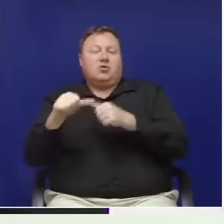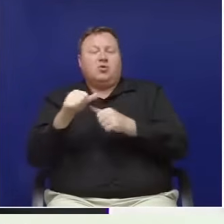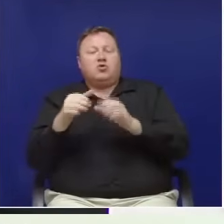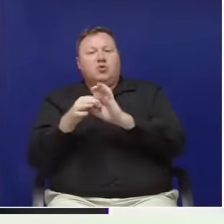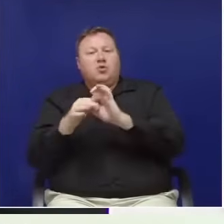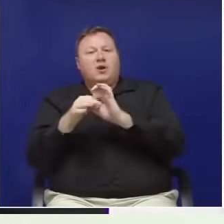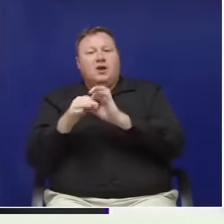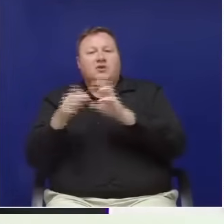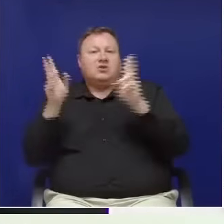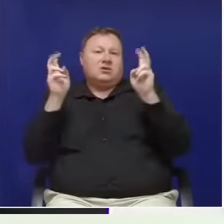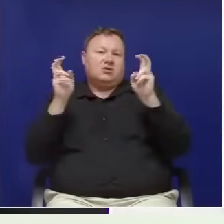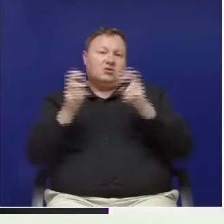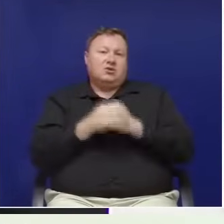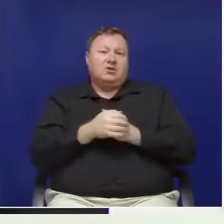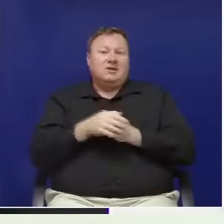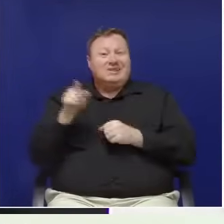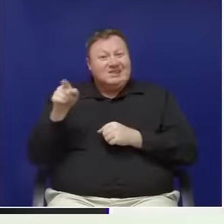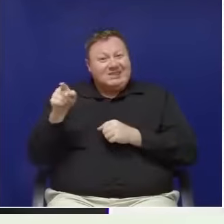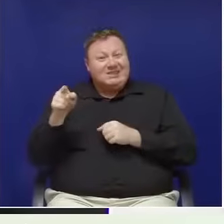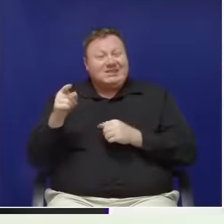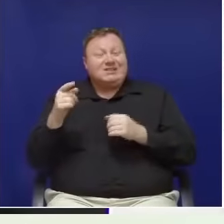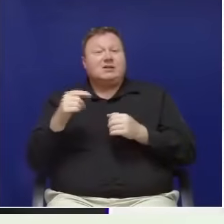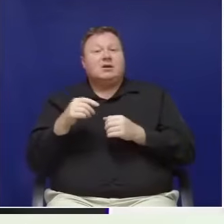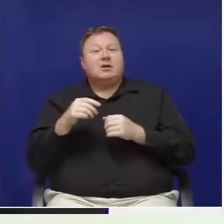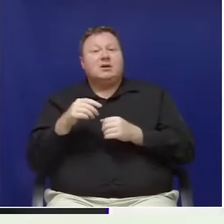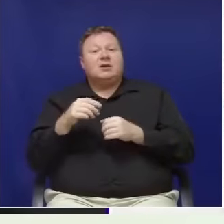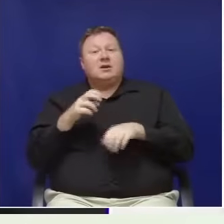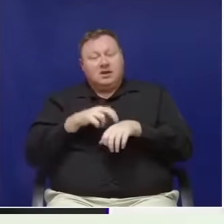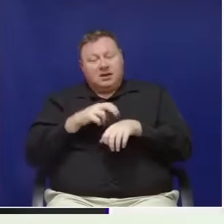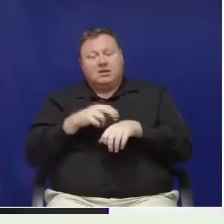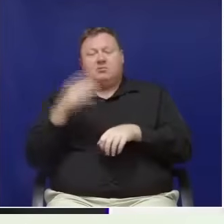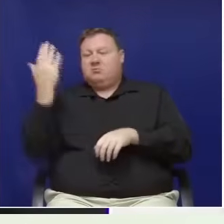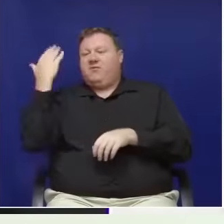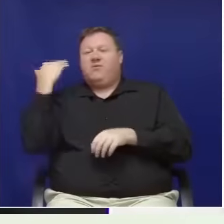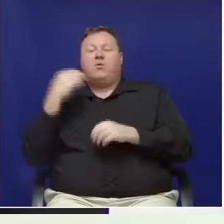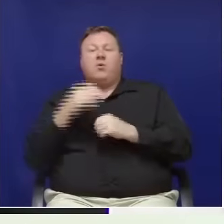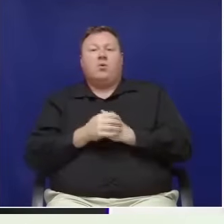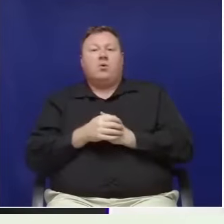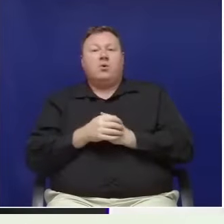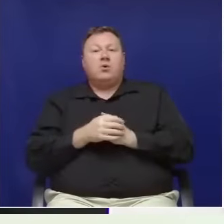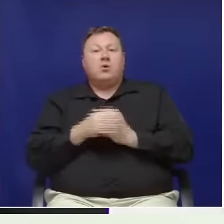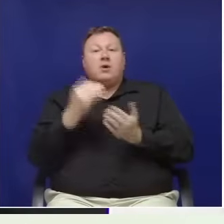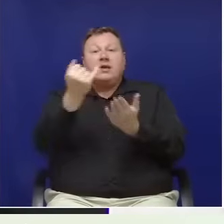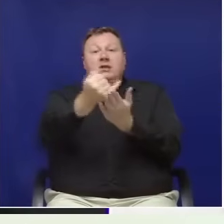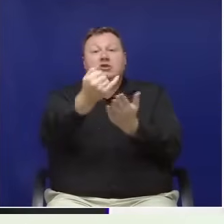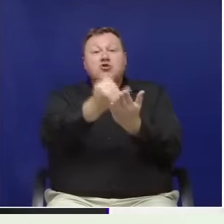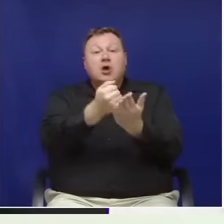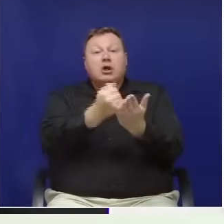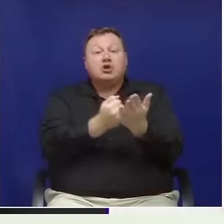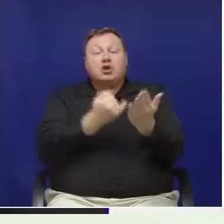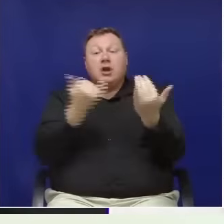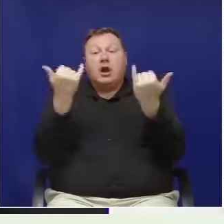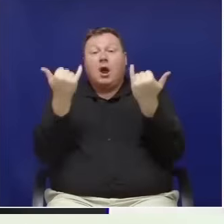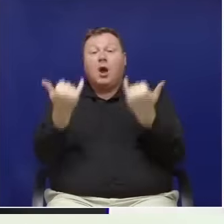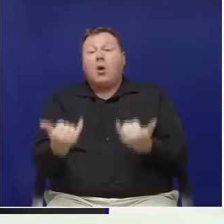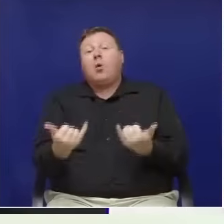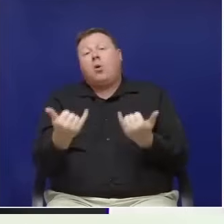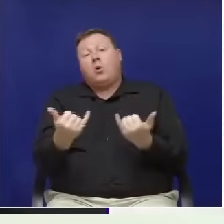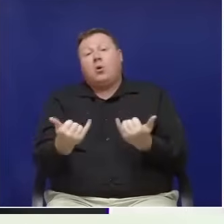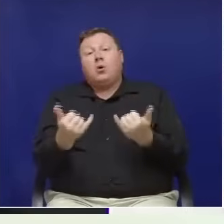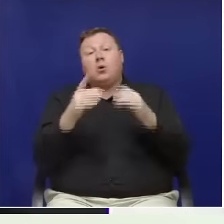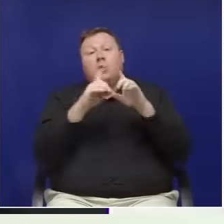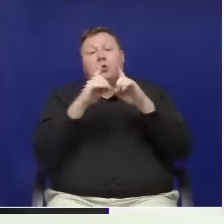social-related matters which were urgently needed at the time. So the instruction now is that Department